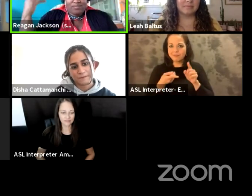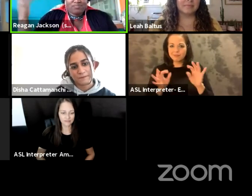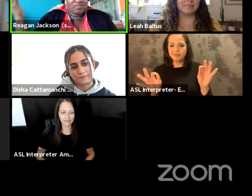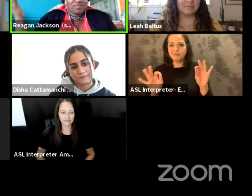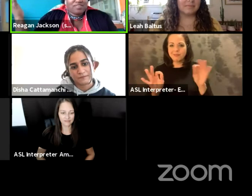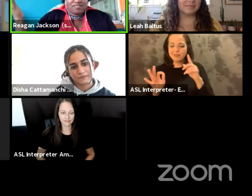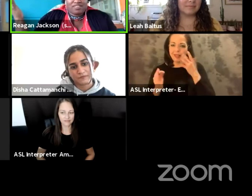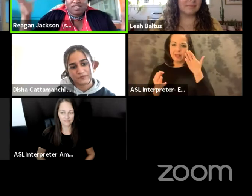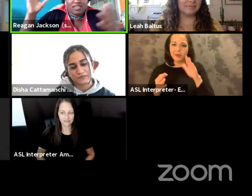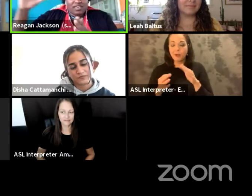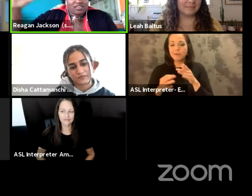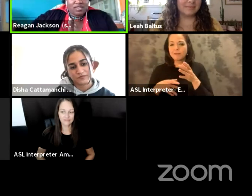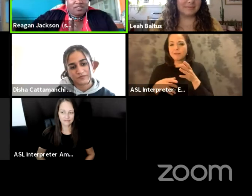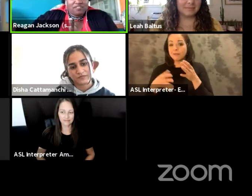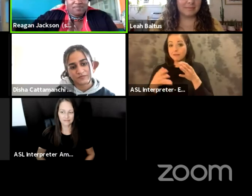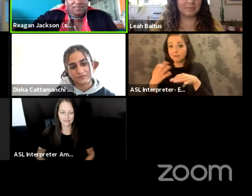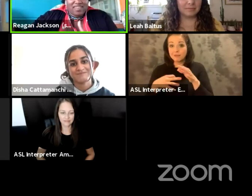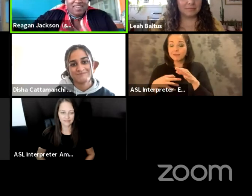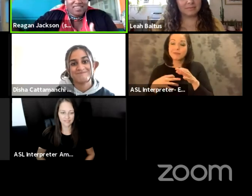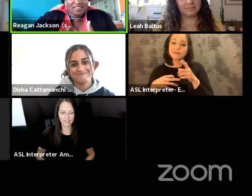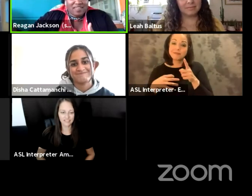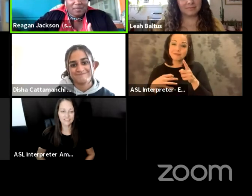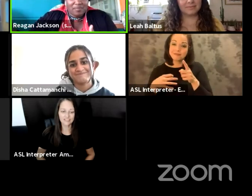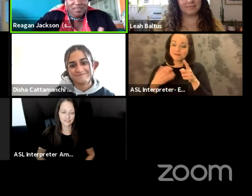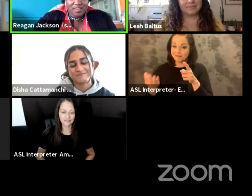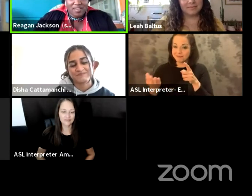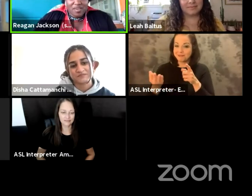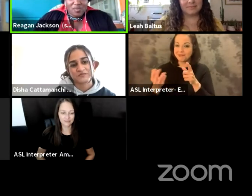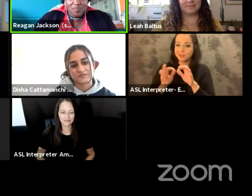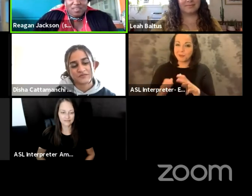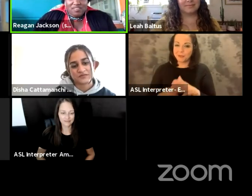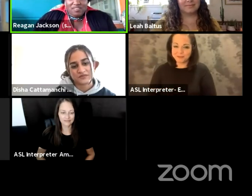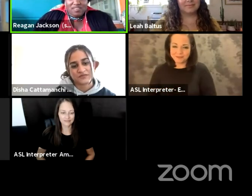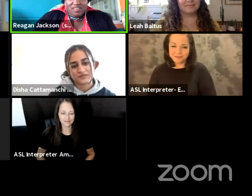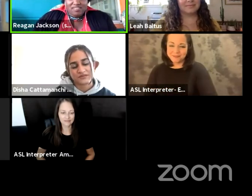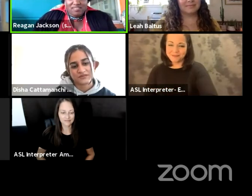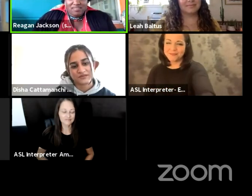I don't know, the chick lit shelf, if that